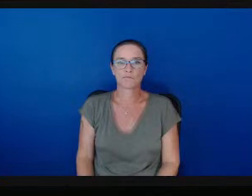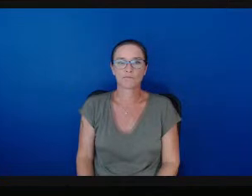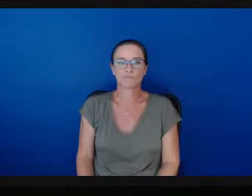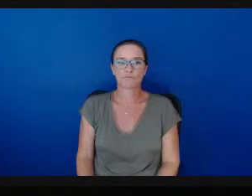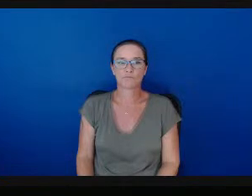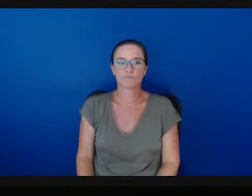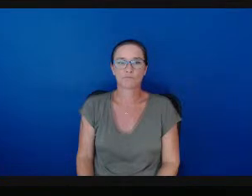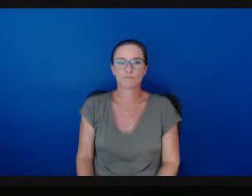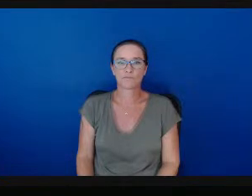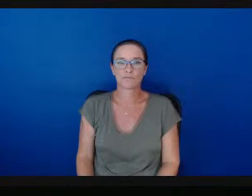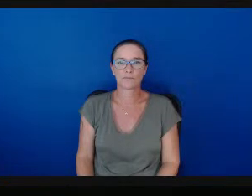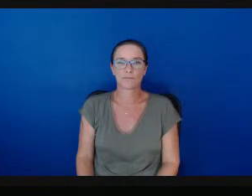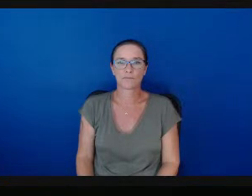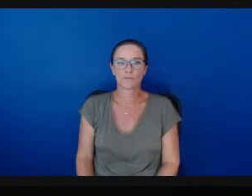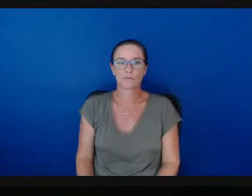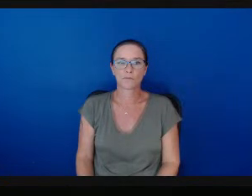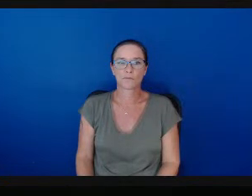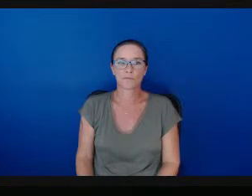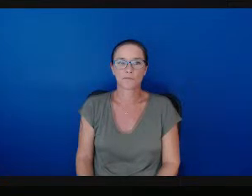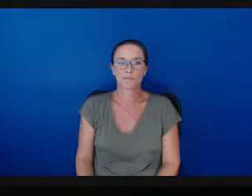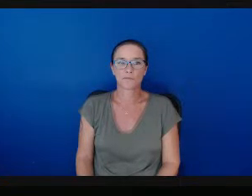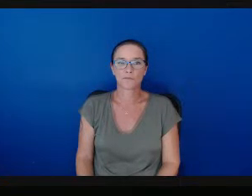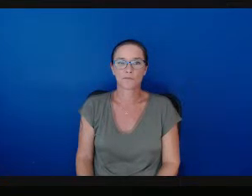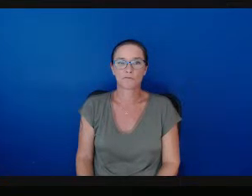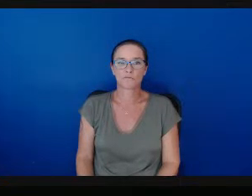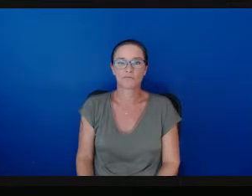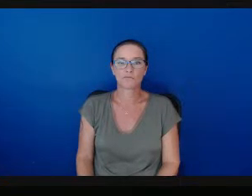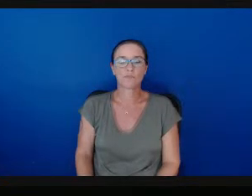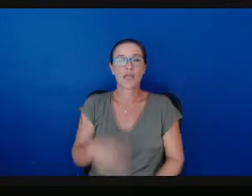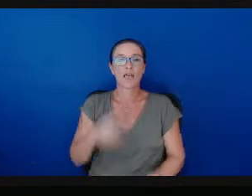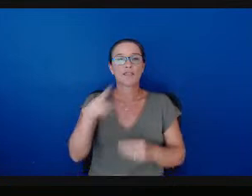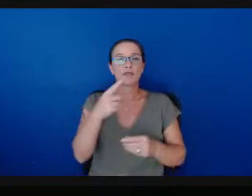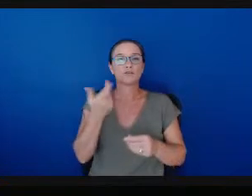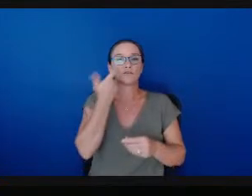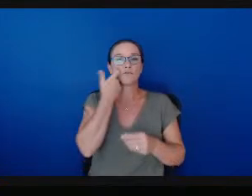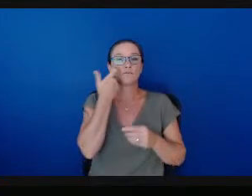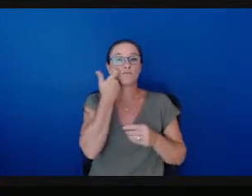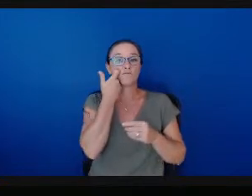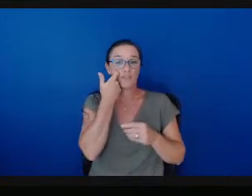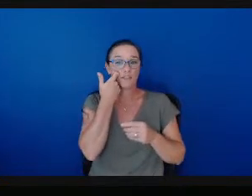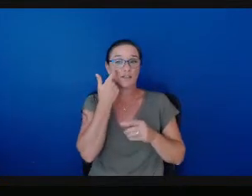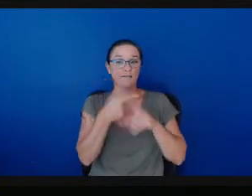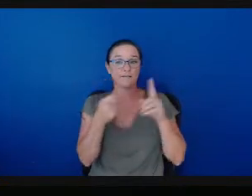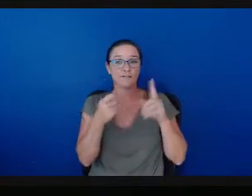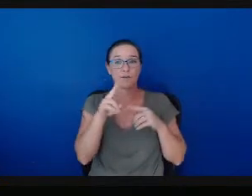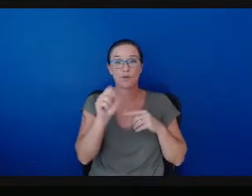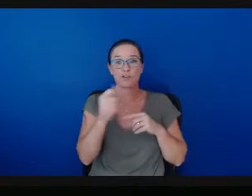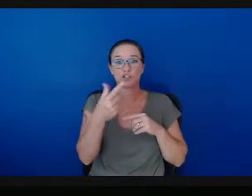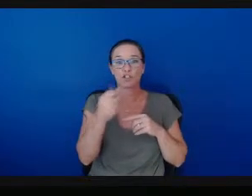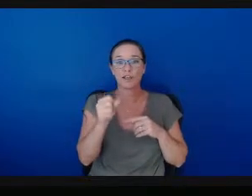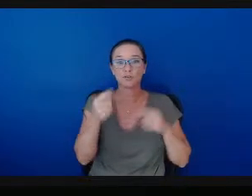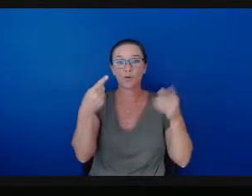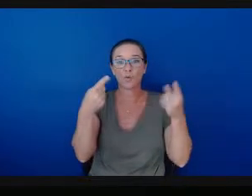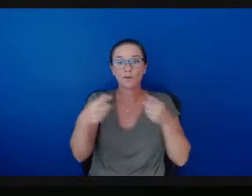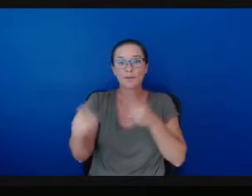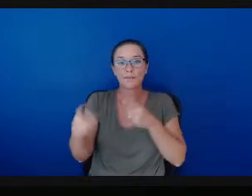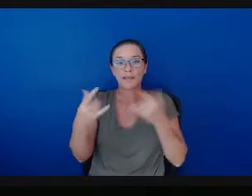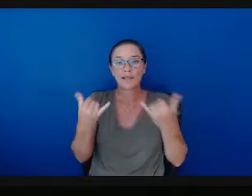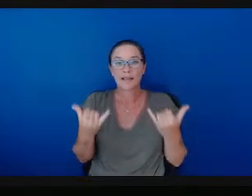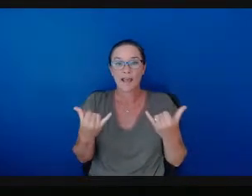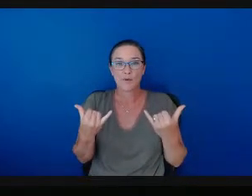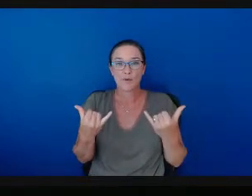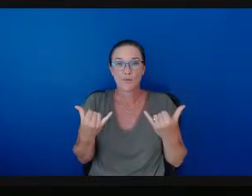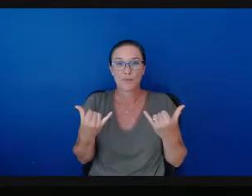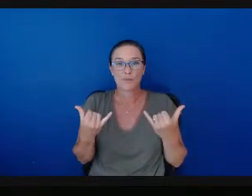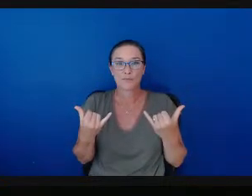webcams from the USGS. Let me reload this to get it most recent. Here's our Summit webcam page, and just to show what's happening right now, there's a KW camera,